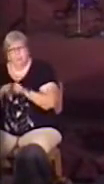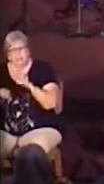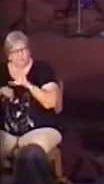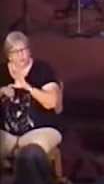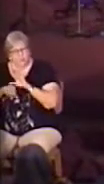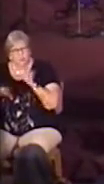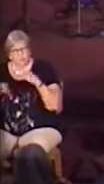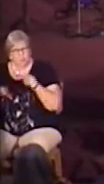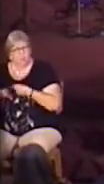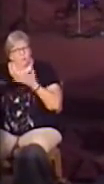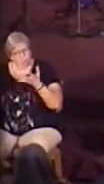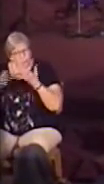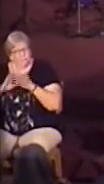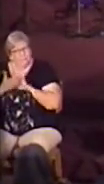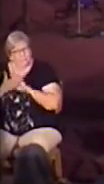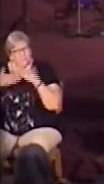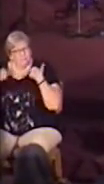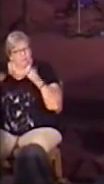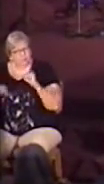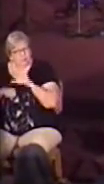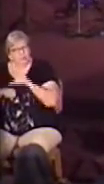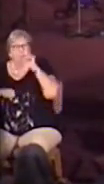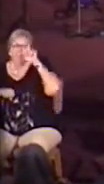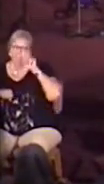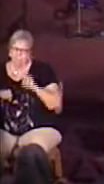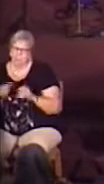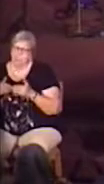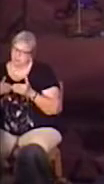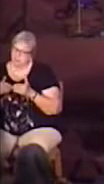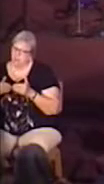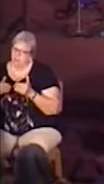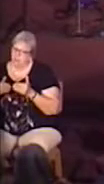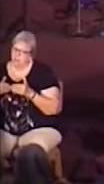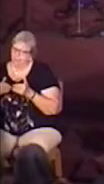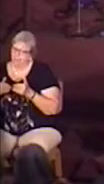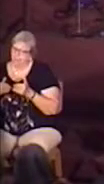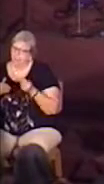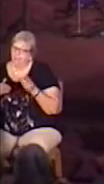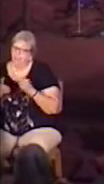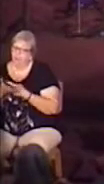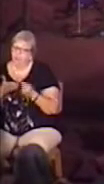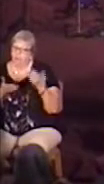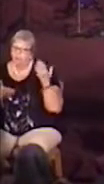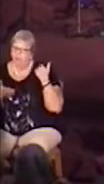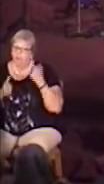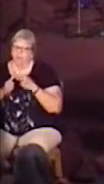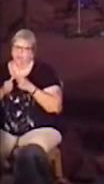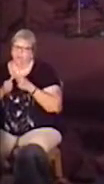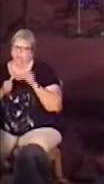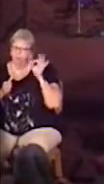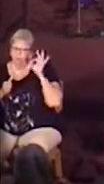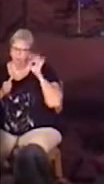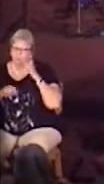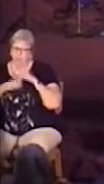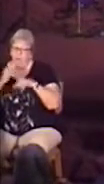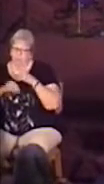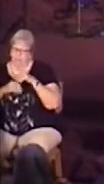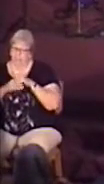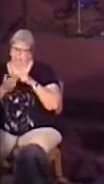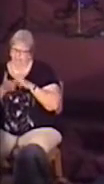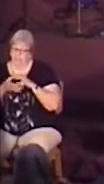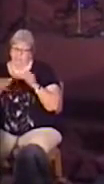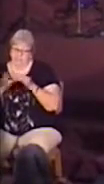if we want to become a strong church, we have to be gentle. And a few weeks ago, the first sermon that we talked about in this message, that's one